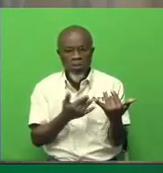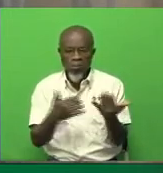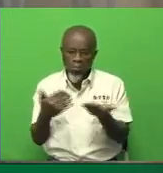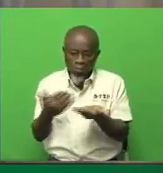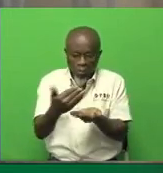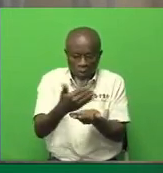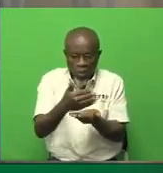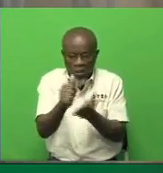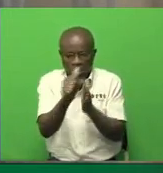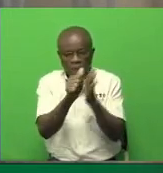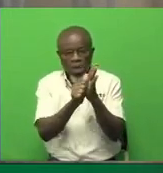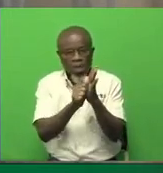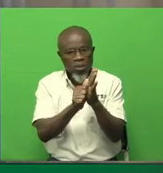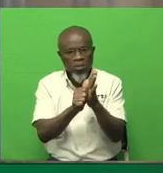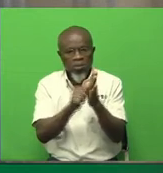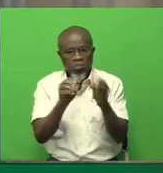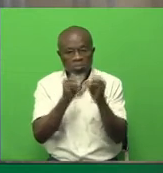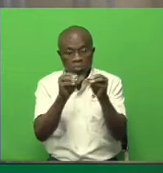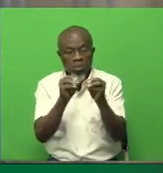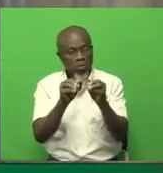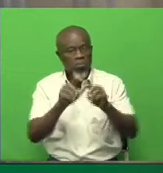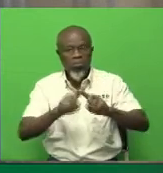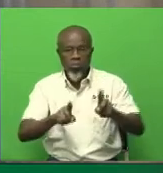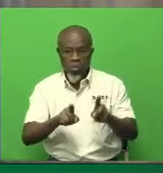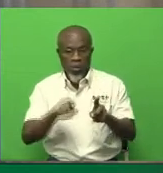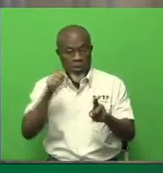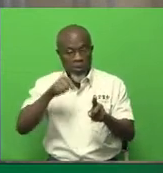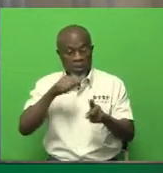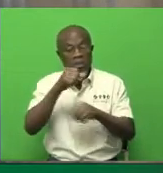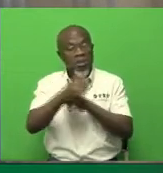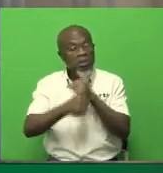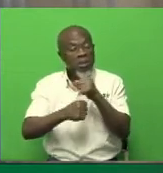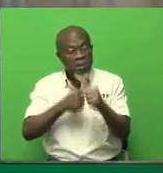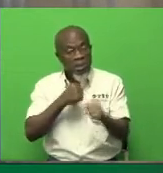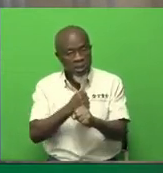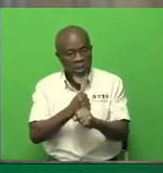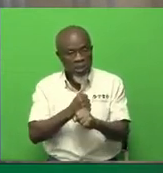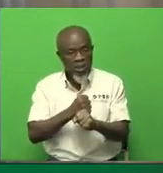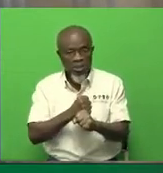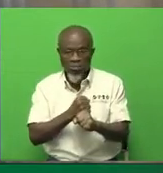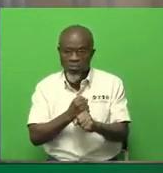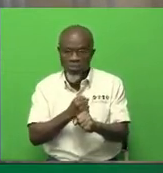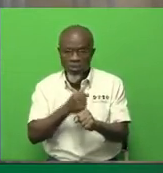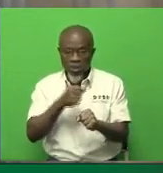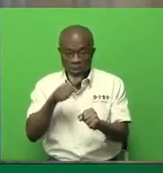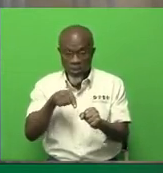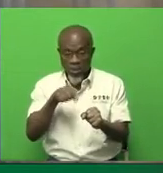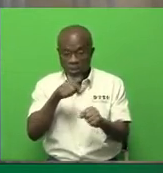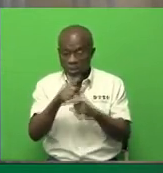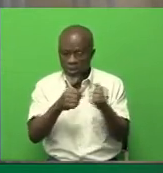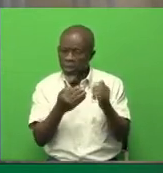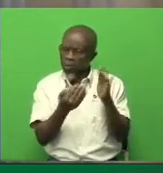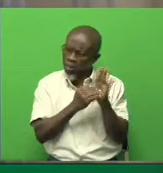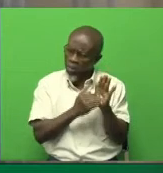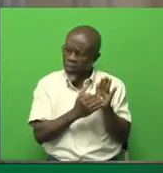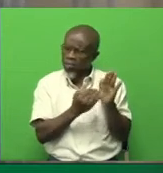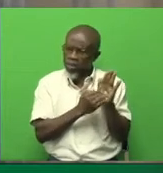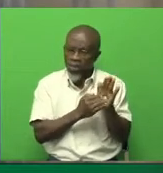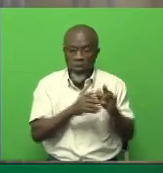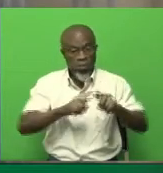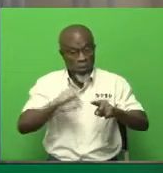but this year was different this was a repeat repeat they say guess what